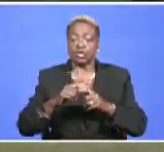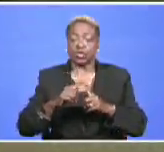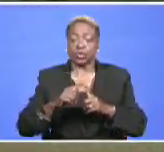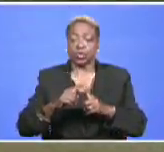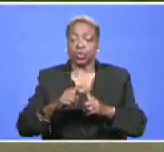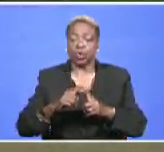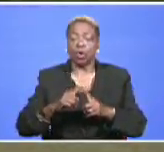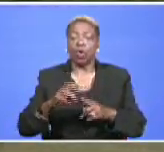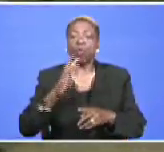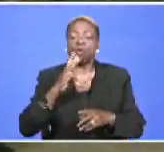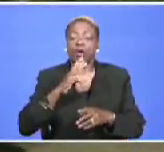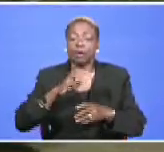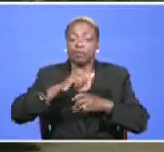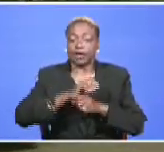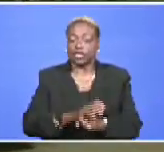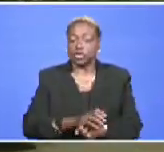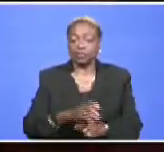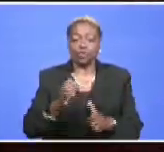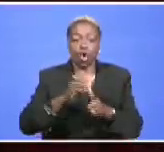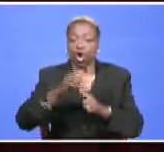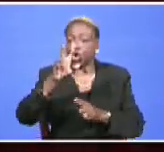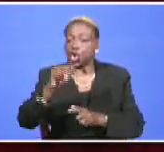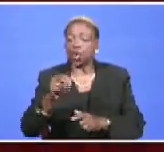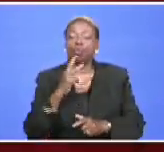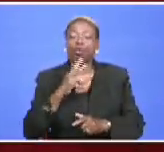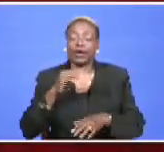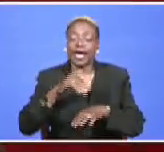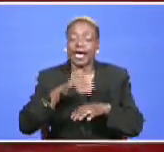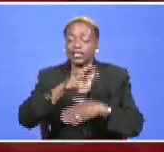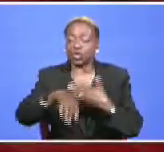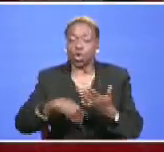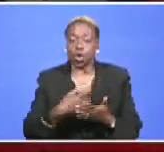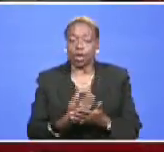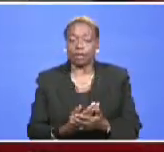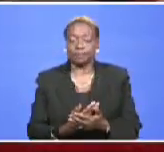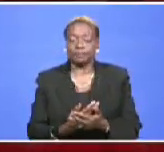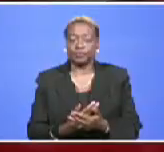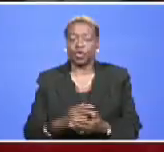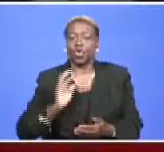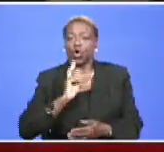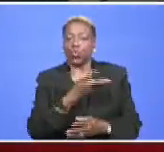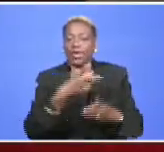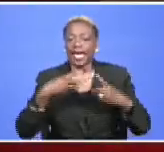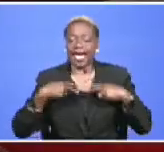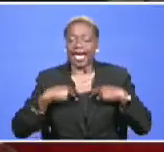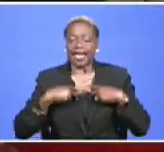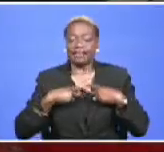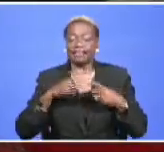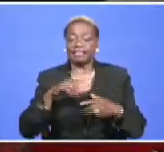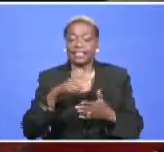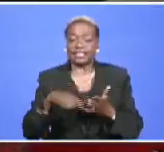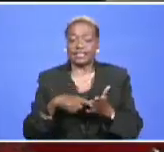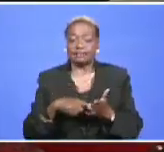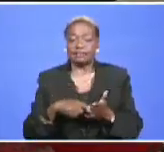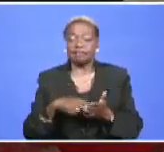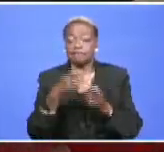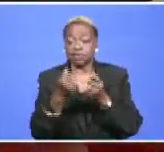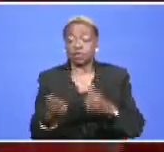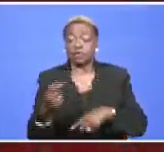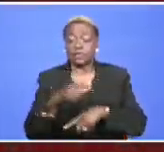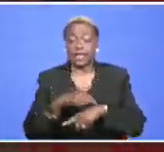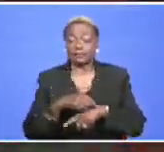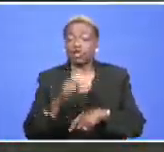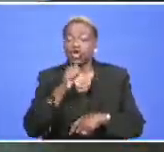this theory about what caused the main break. No, we've had this on several occasions. Not